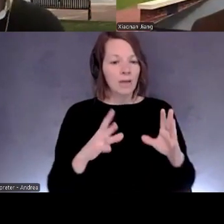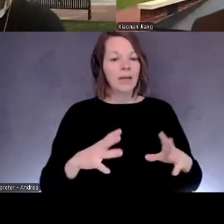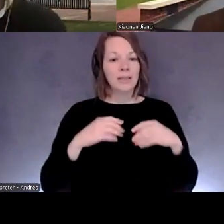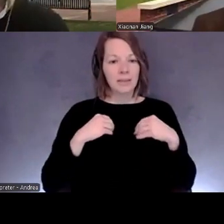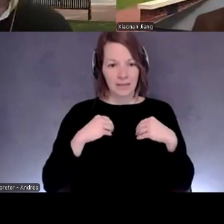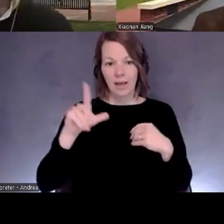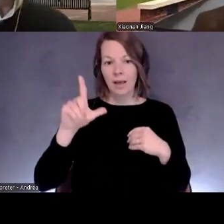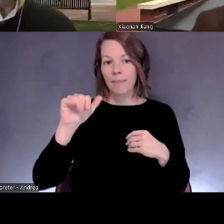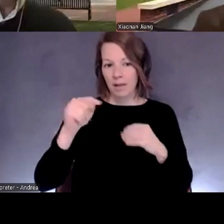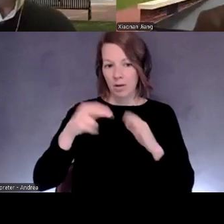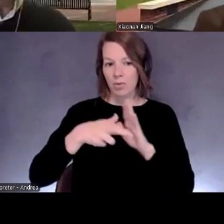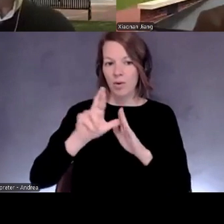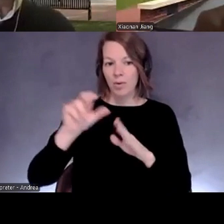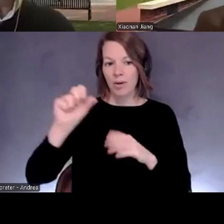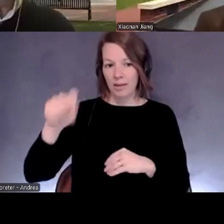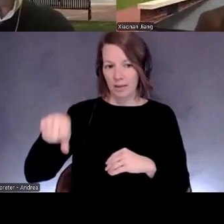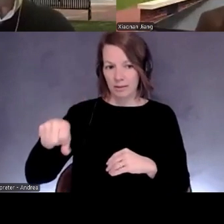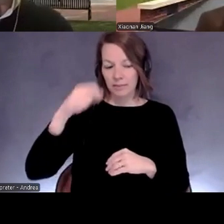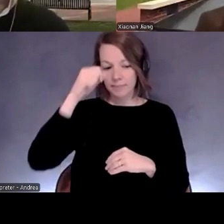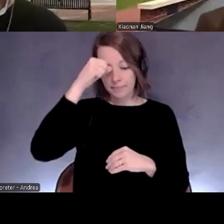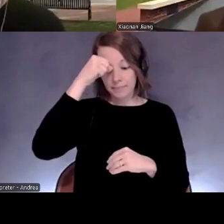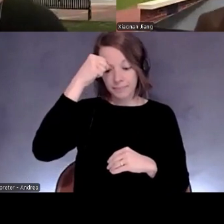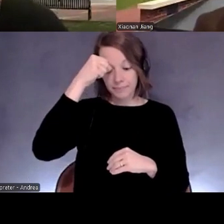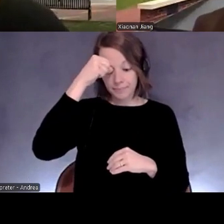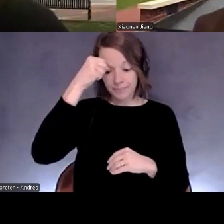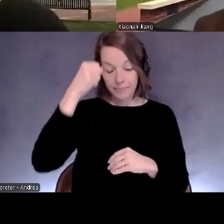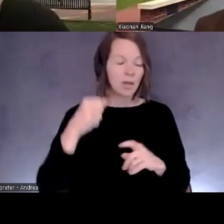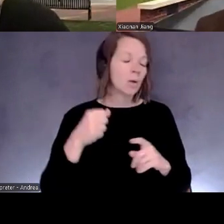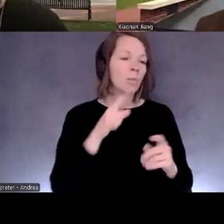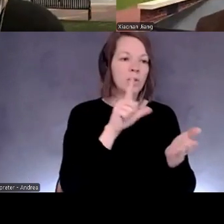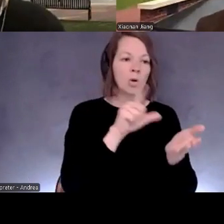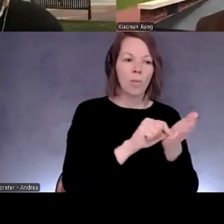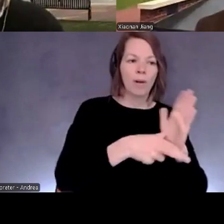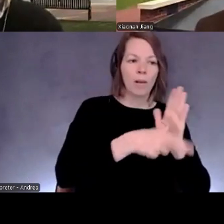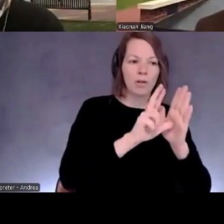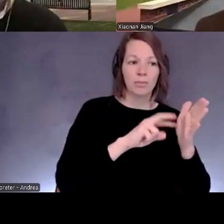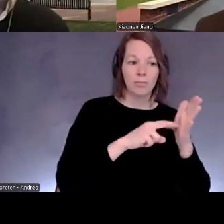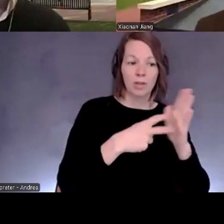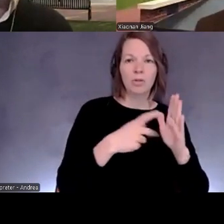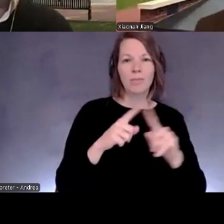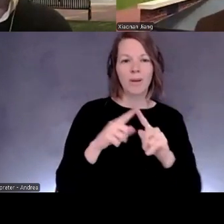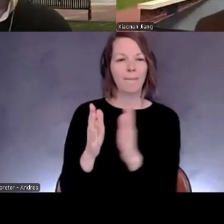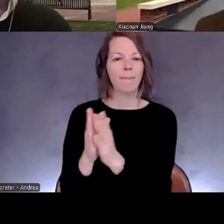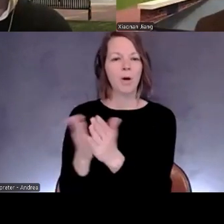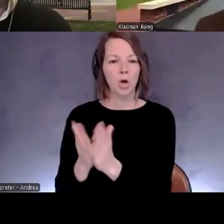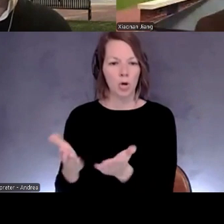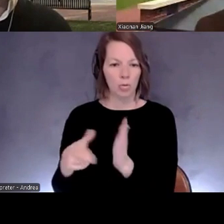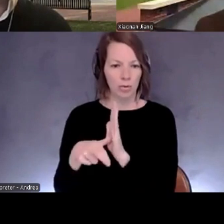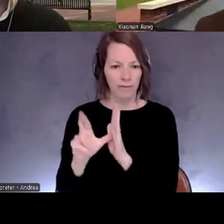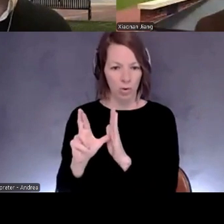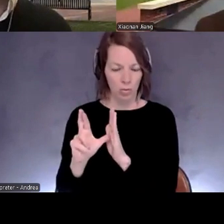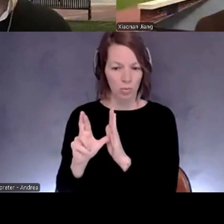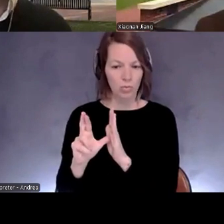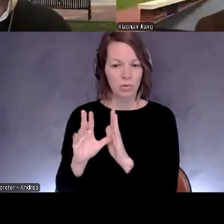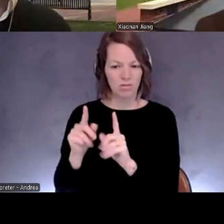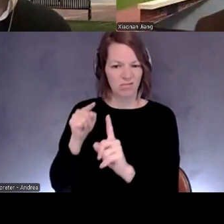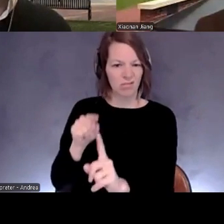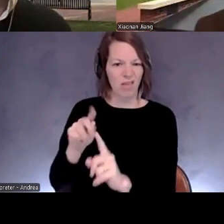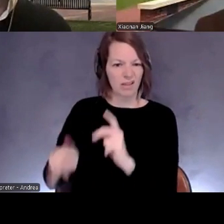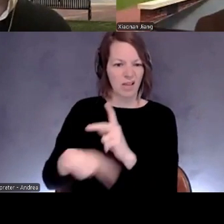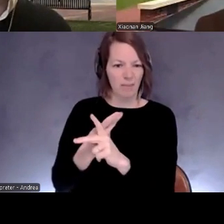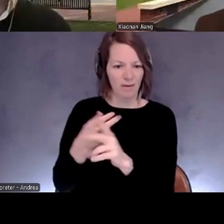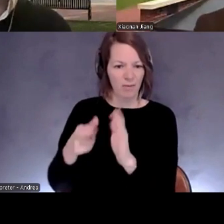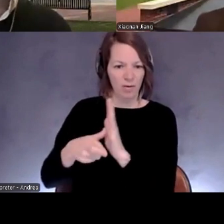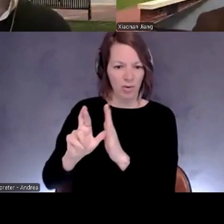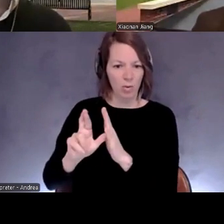literature reviews. When I said that we don't publish reviews, I meant book reviews, and that sort of review.